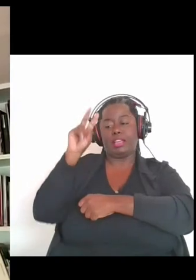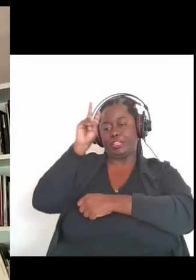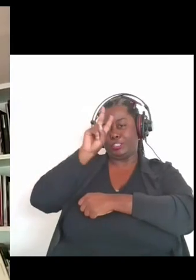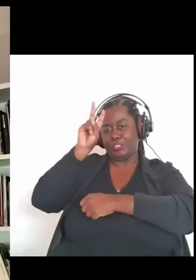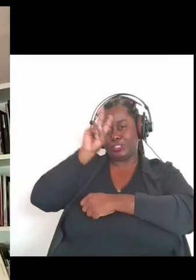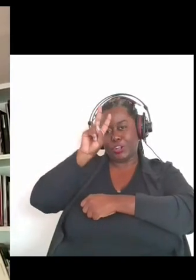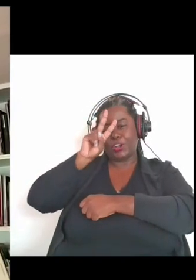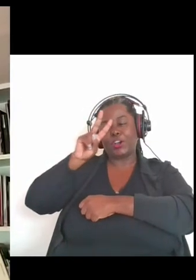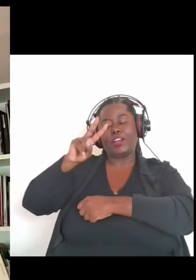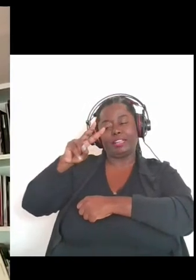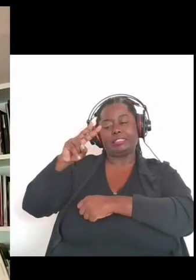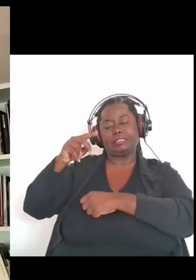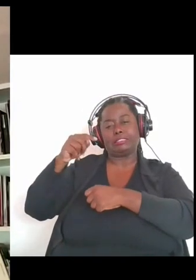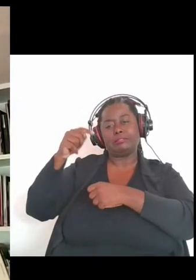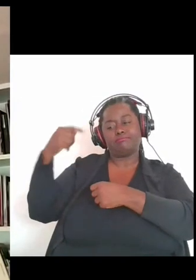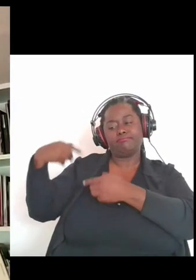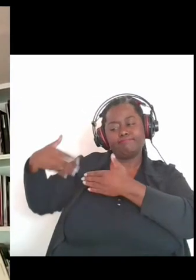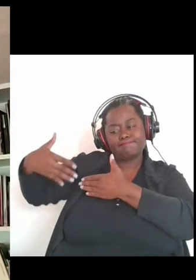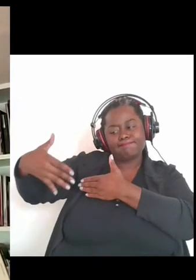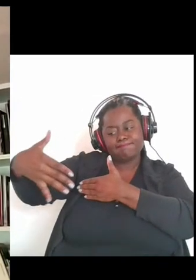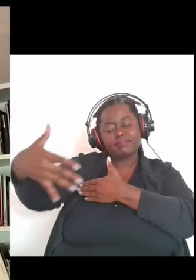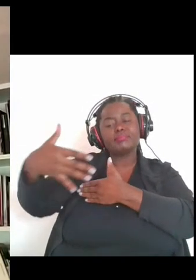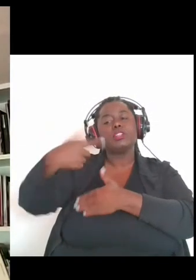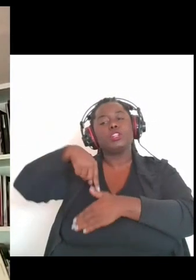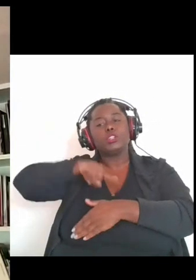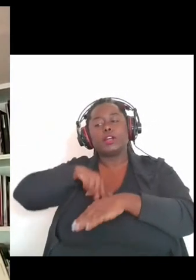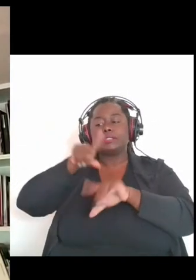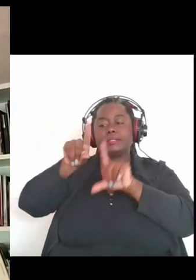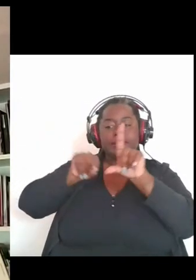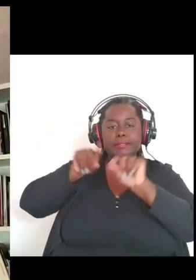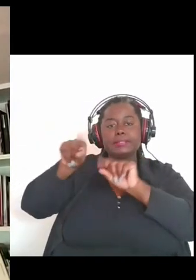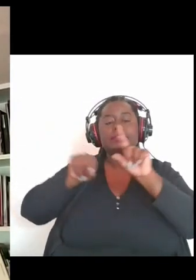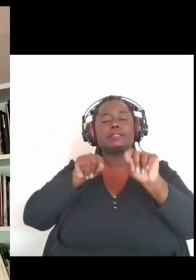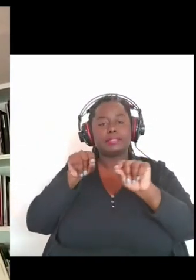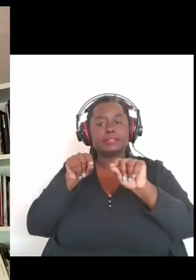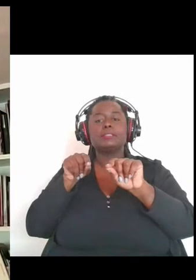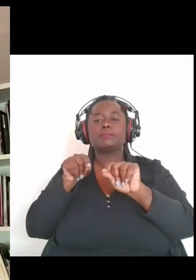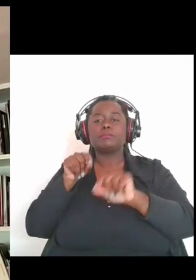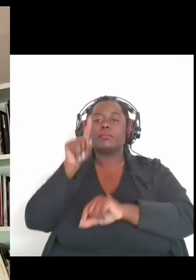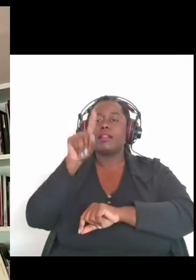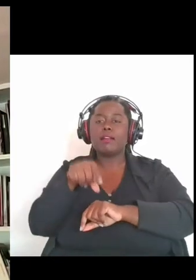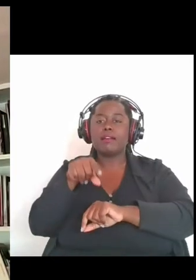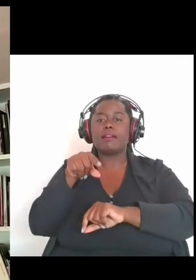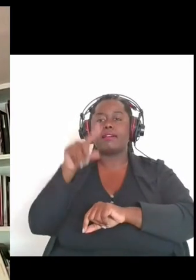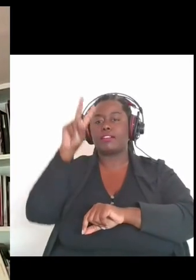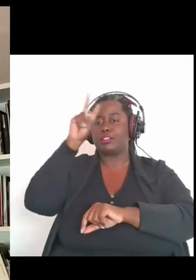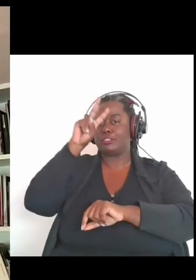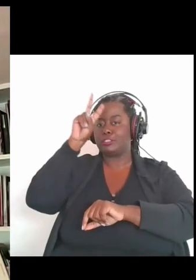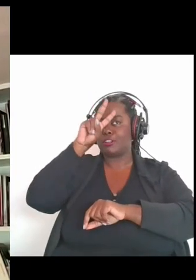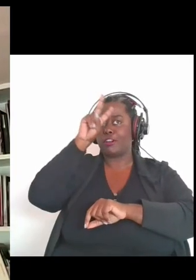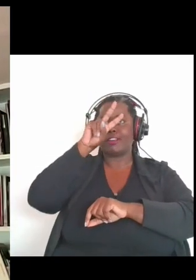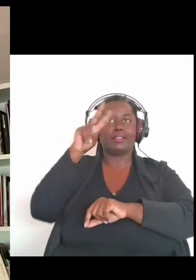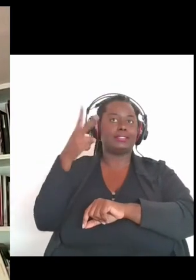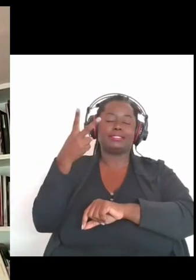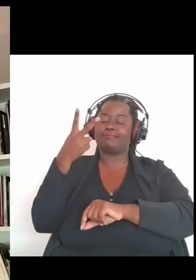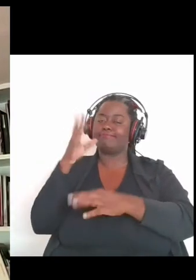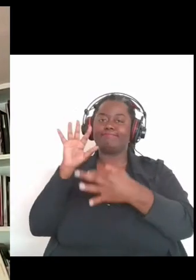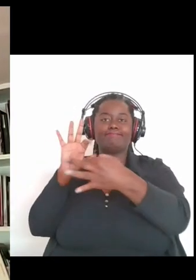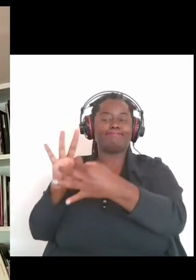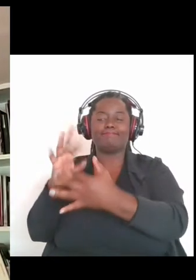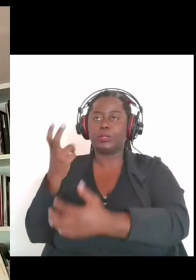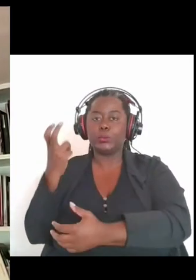we chose those histories in a way of getting us closer they focus more on